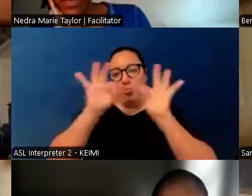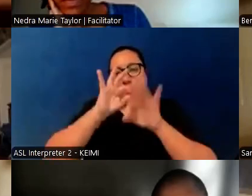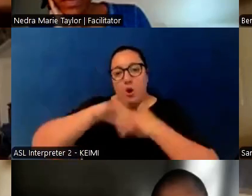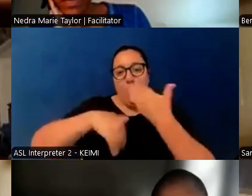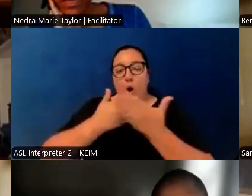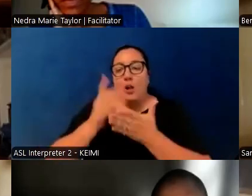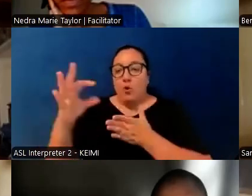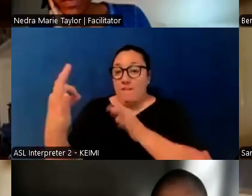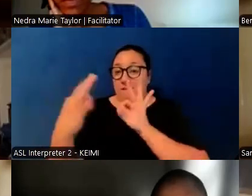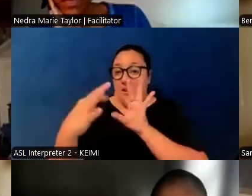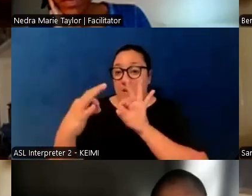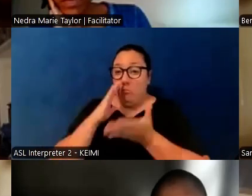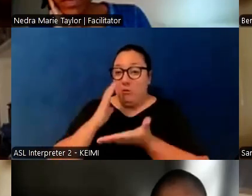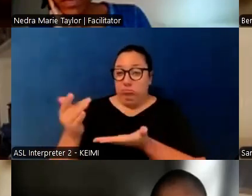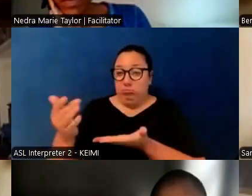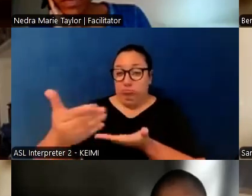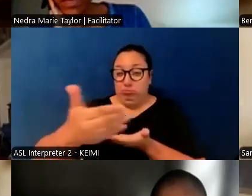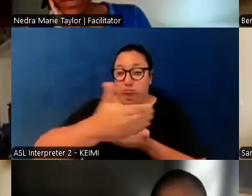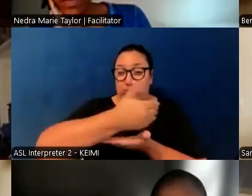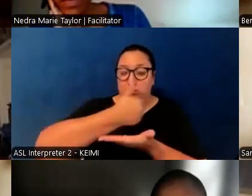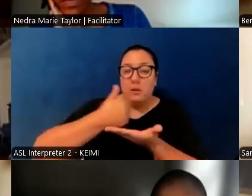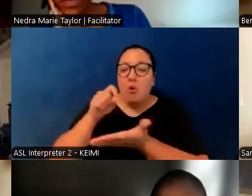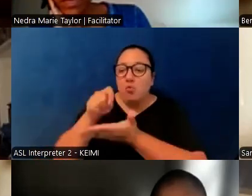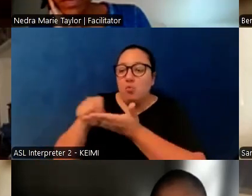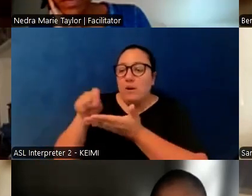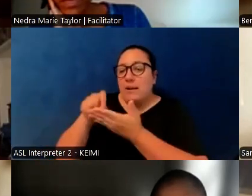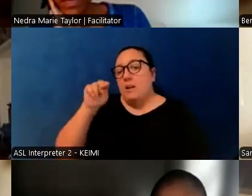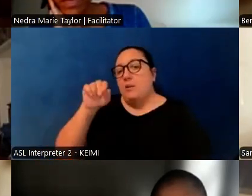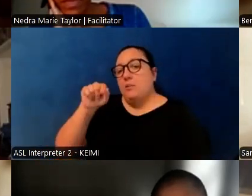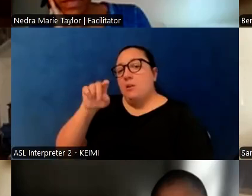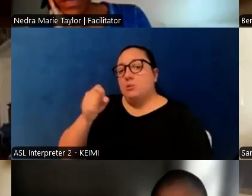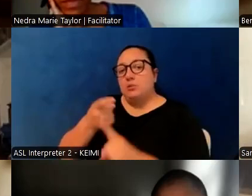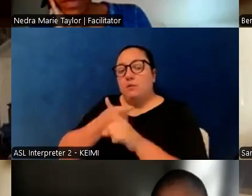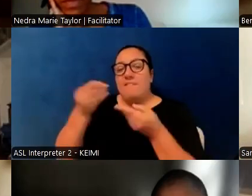feedback into consideration. We're going to go through the written notes from all of our facilitators,